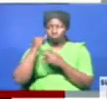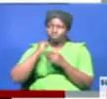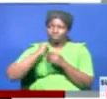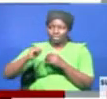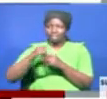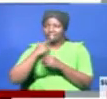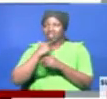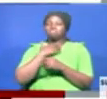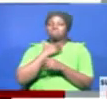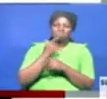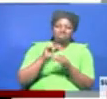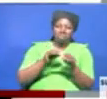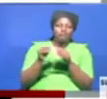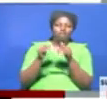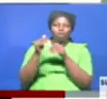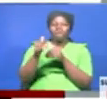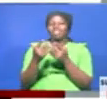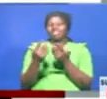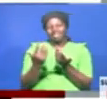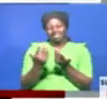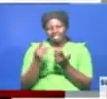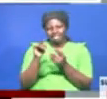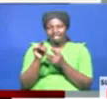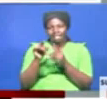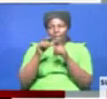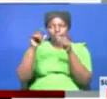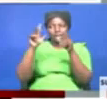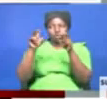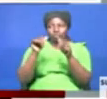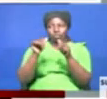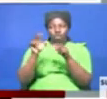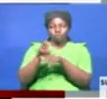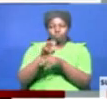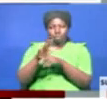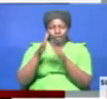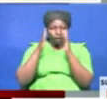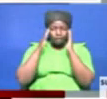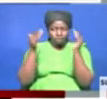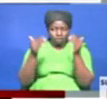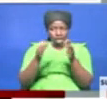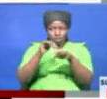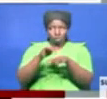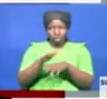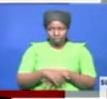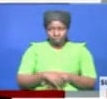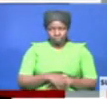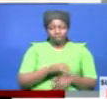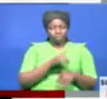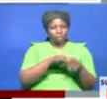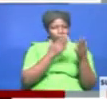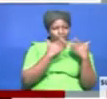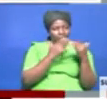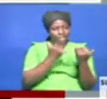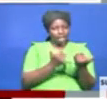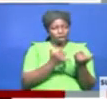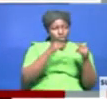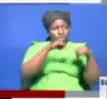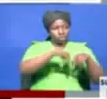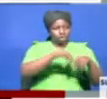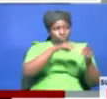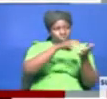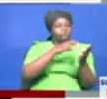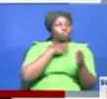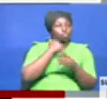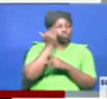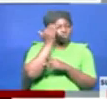moving on is a major issue that observers look at. Now, as we bring this to a close, where we stand right now, would want to know, we have